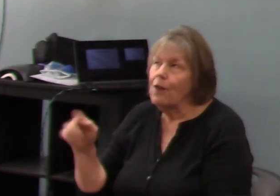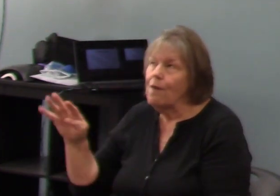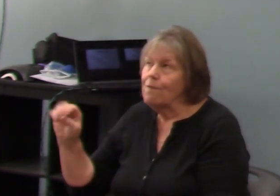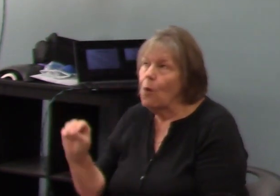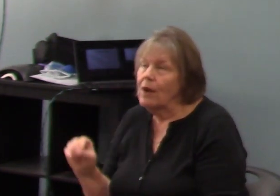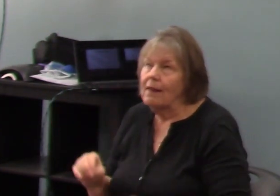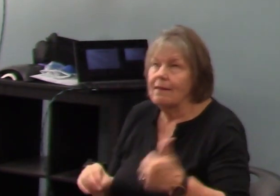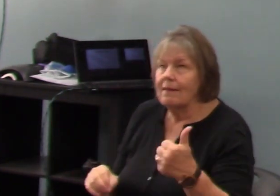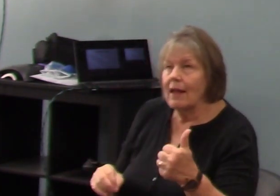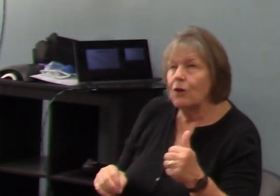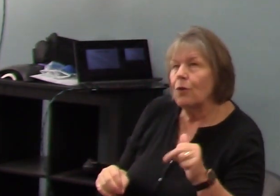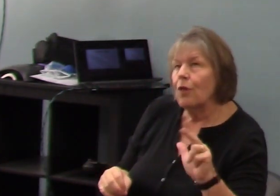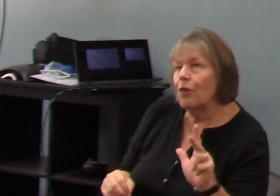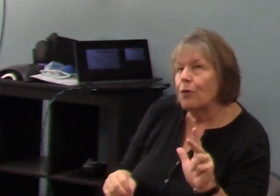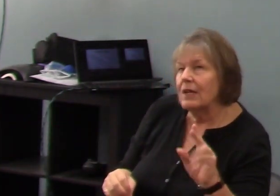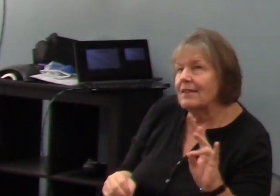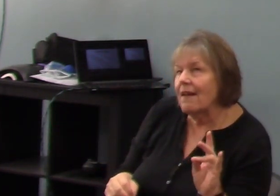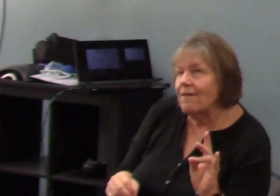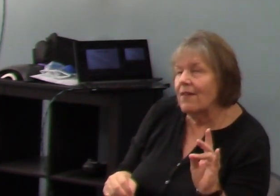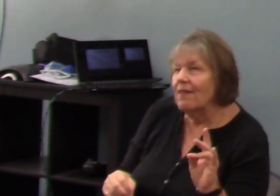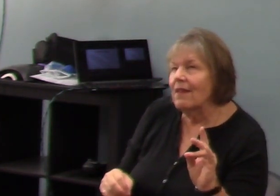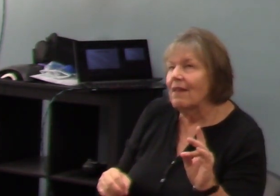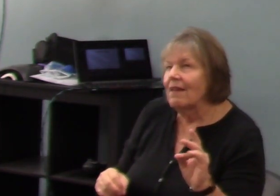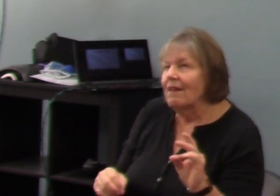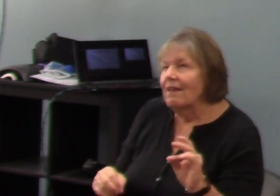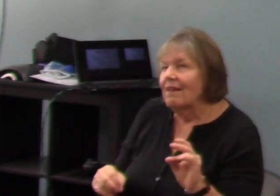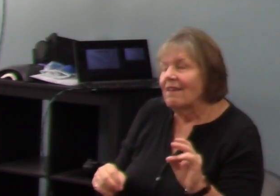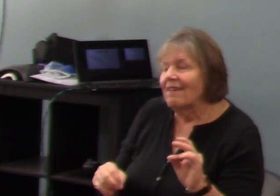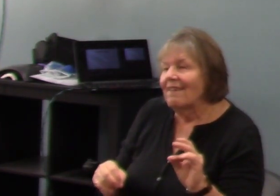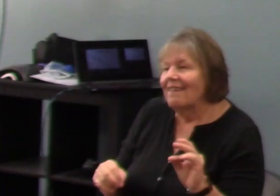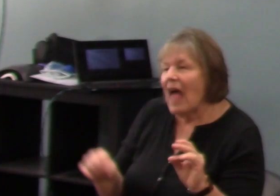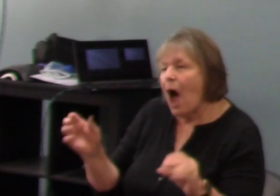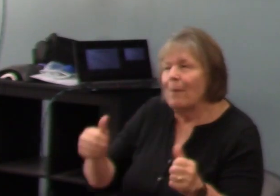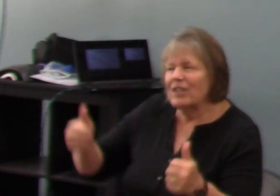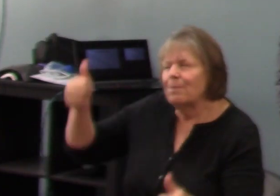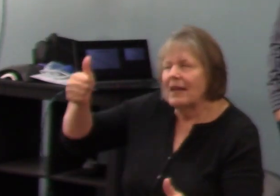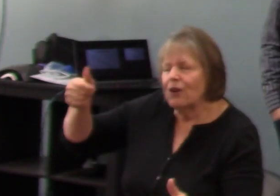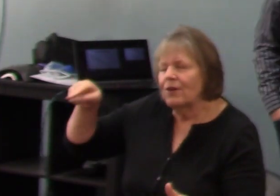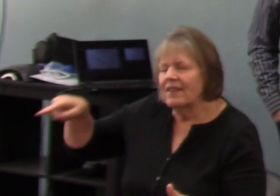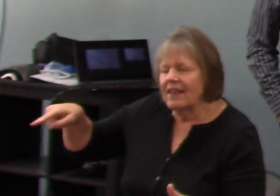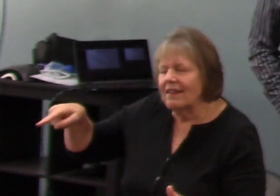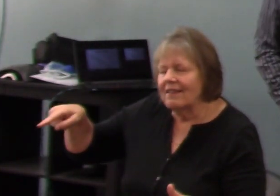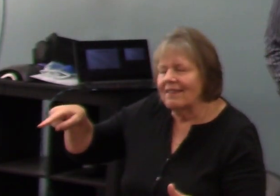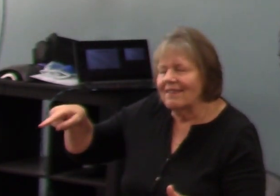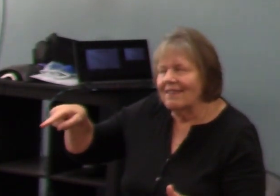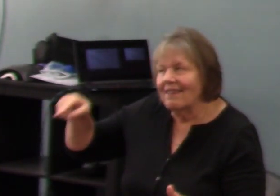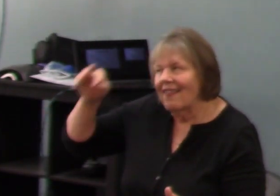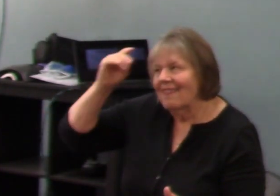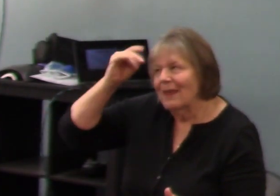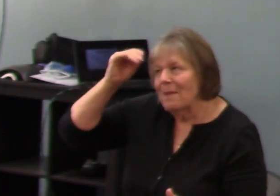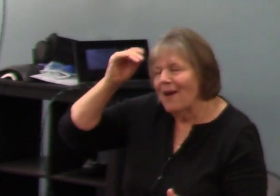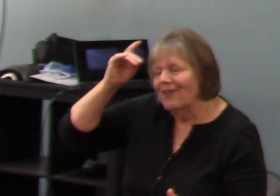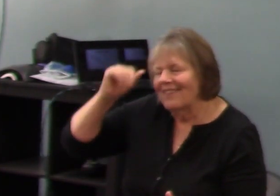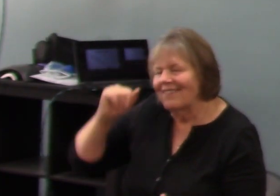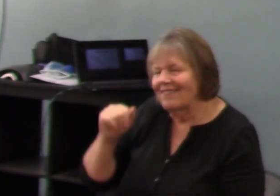37. So come up with your answer in your head, what you think it might be.